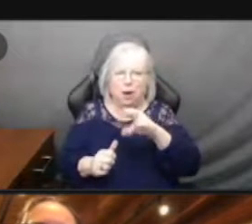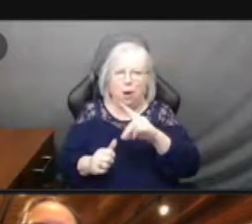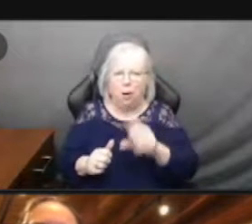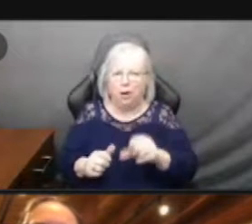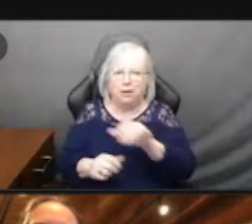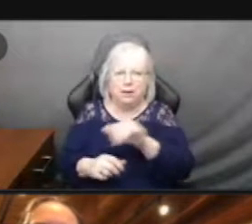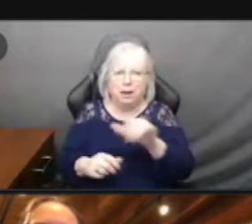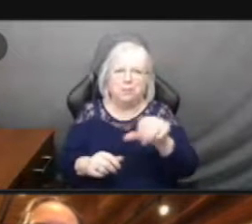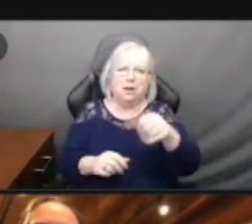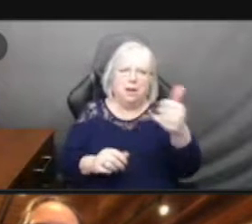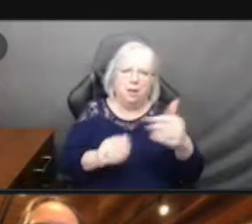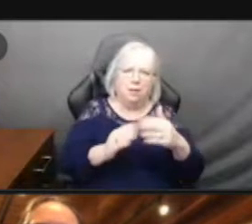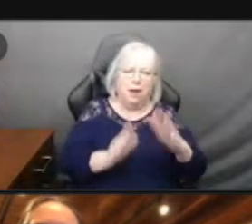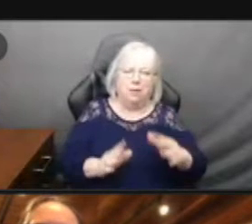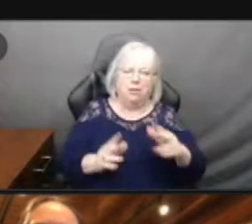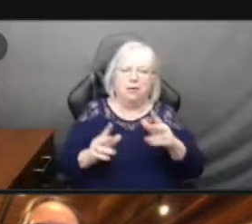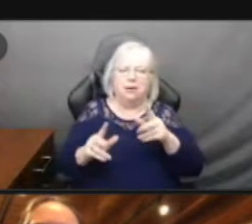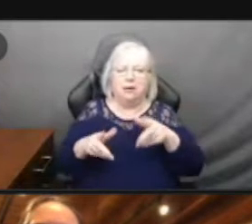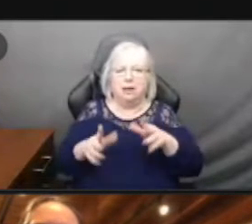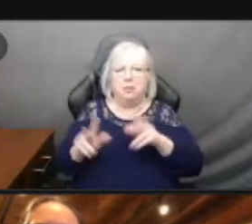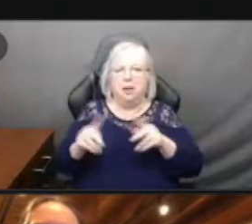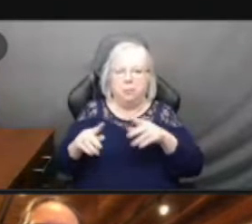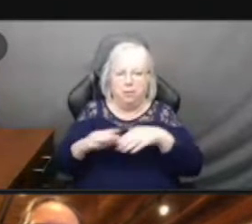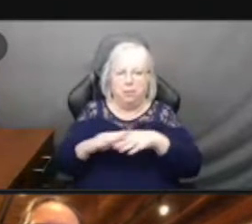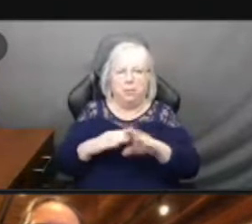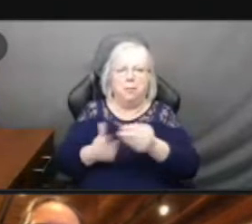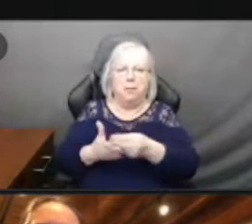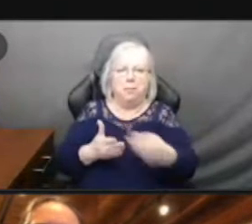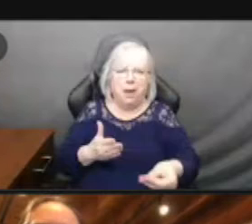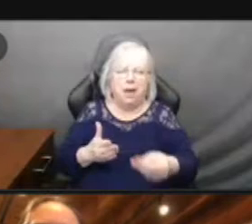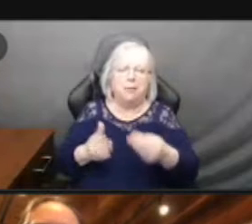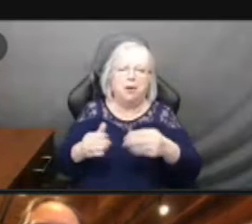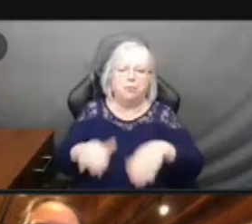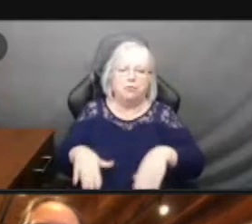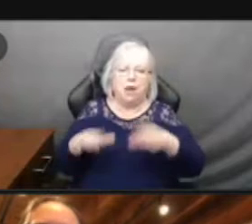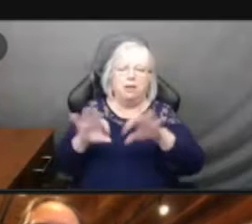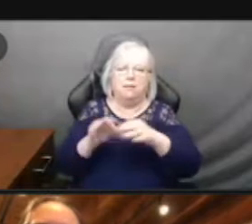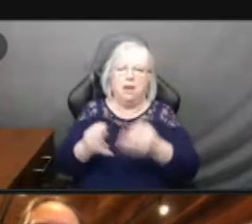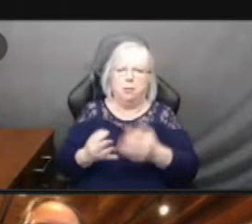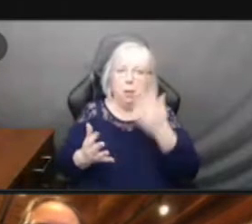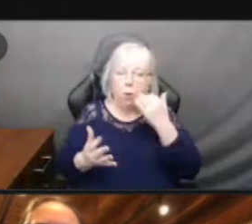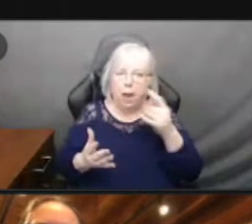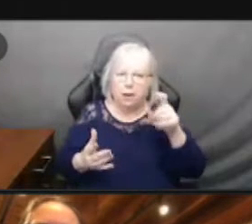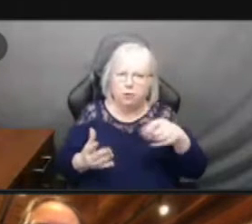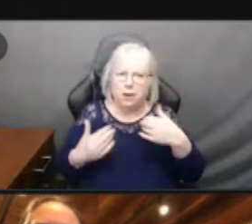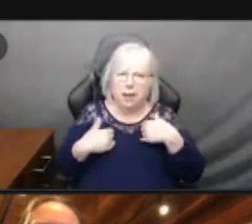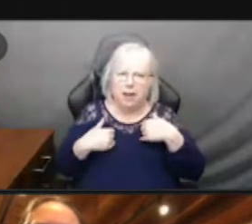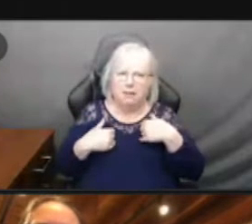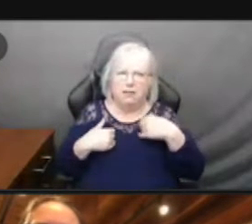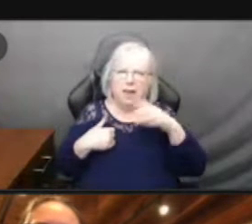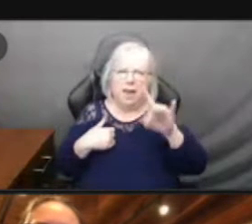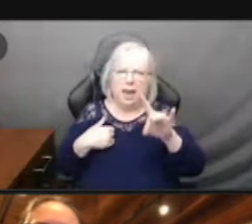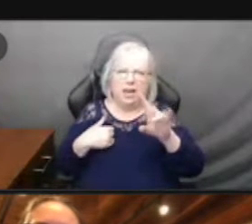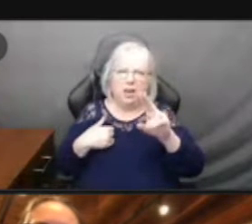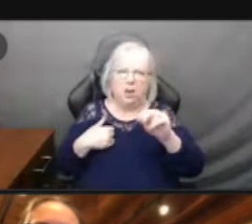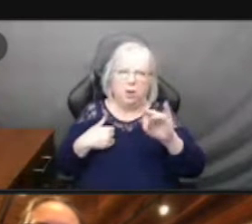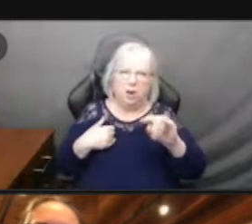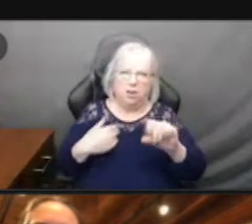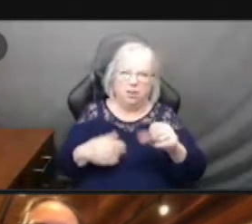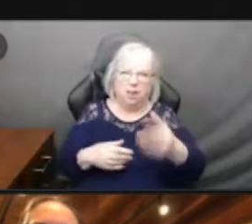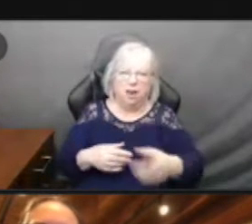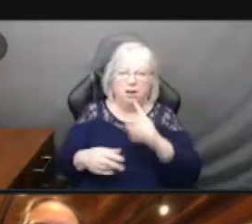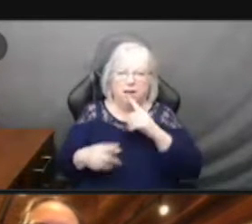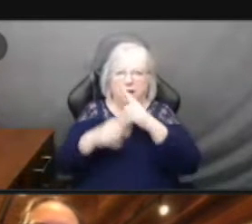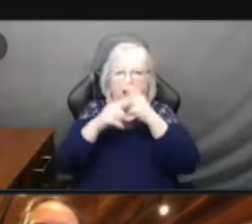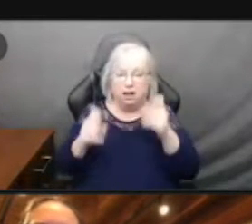people come in there and buy them and raise a family? Why does it have to be 8 units there? It's just ugly.